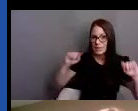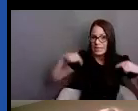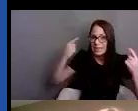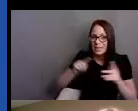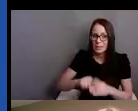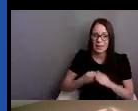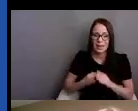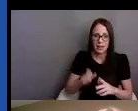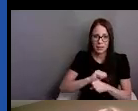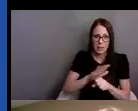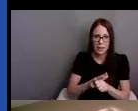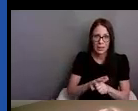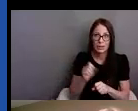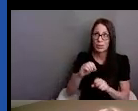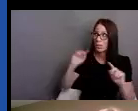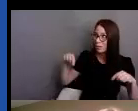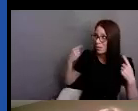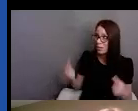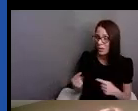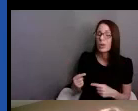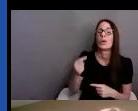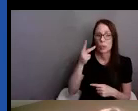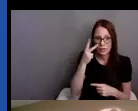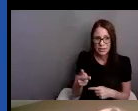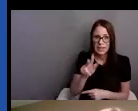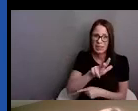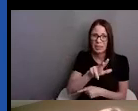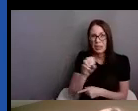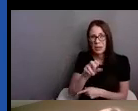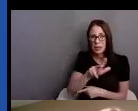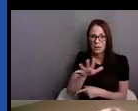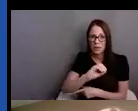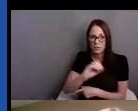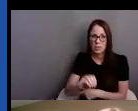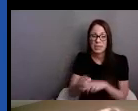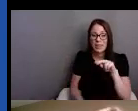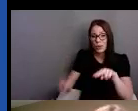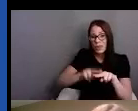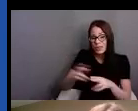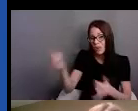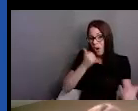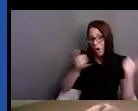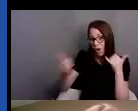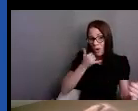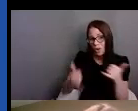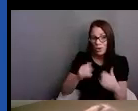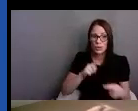the life of it, we've seen between 30 and 35% increase in calls to our Colorado Crisis